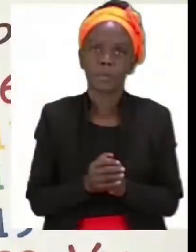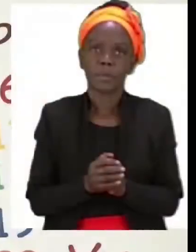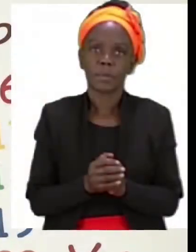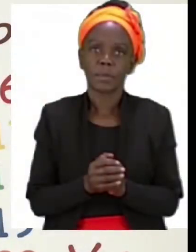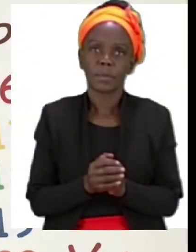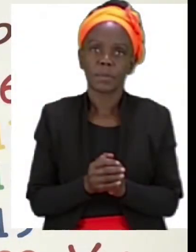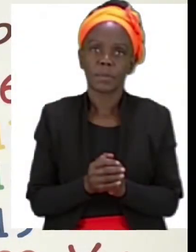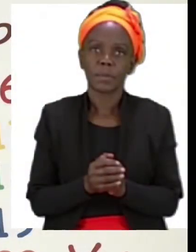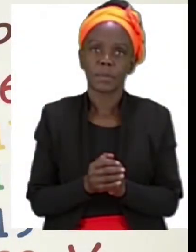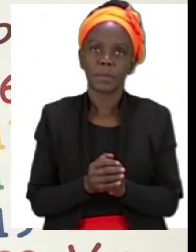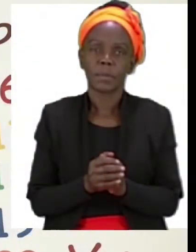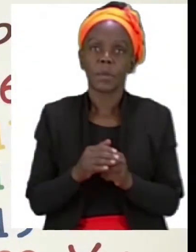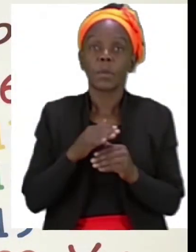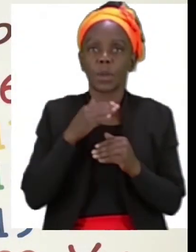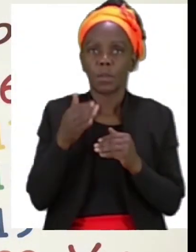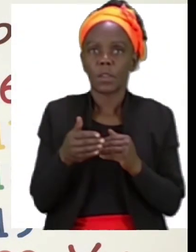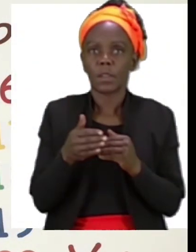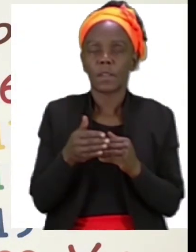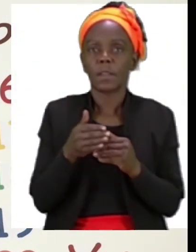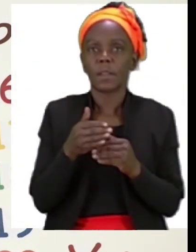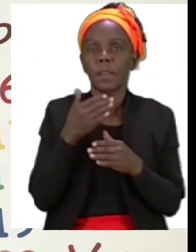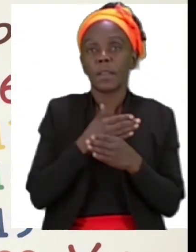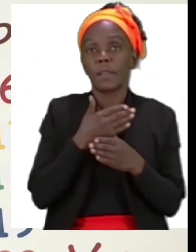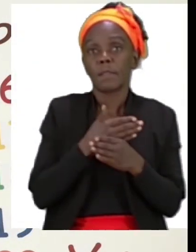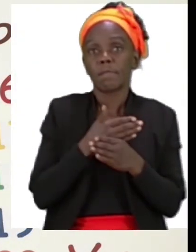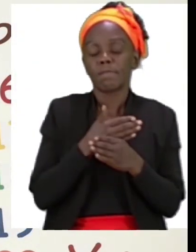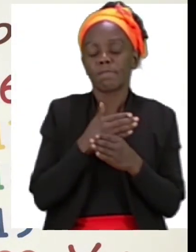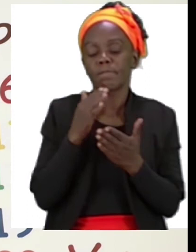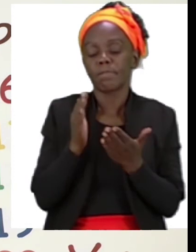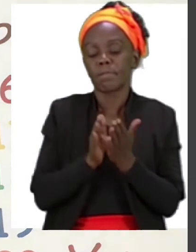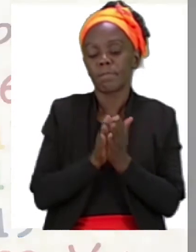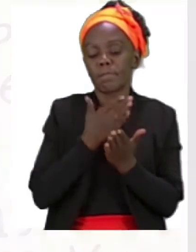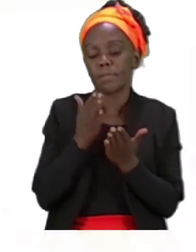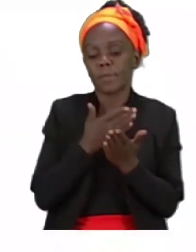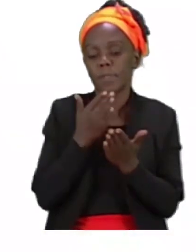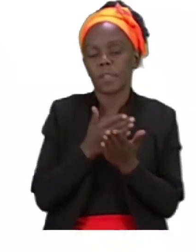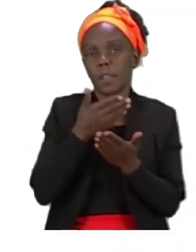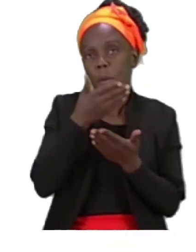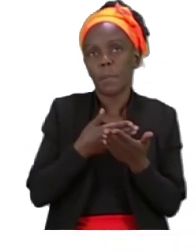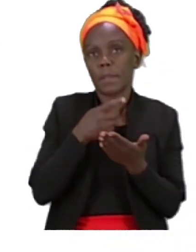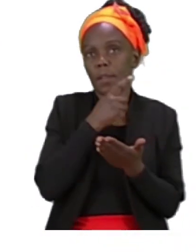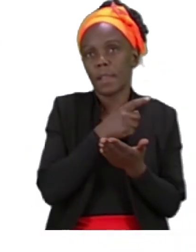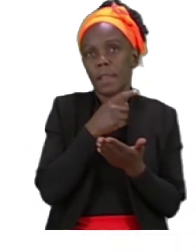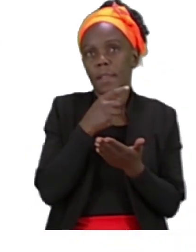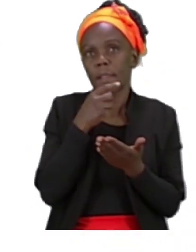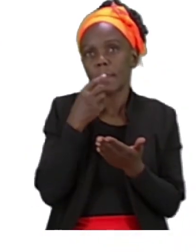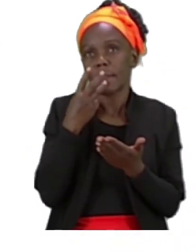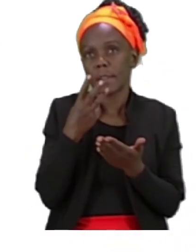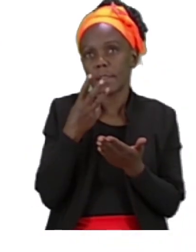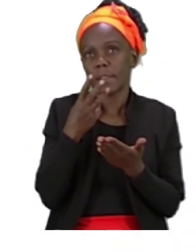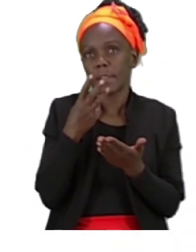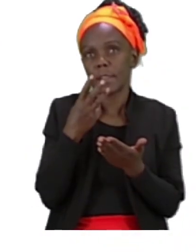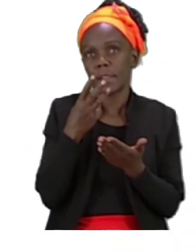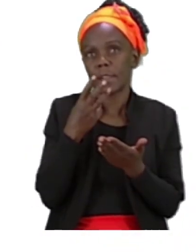For this next exercise, boys and girls, let's turn to page 13. On page 13, we are going